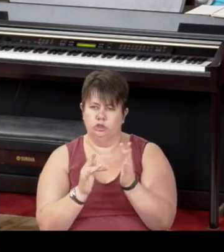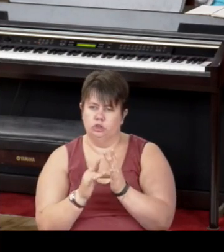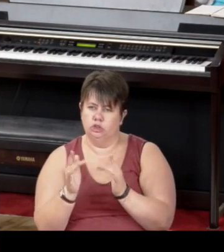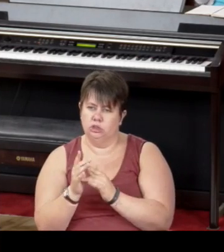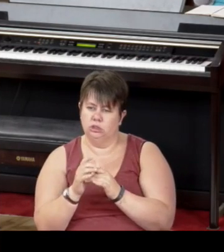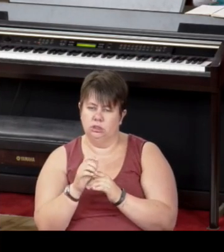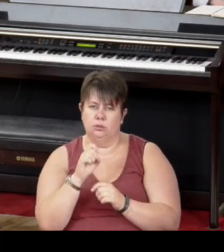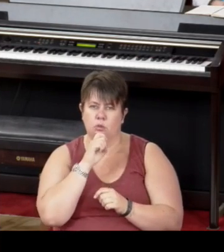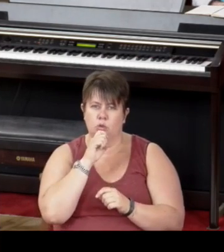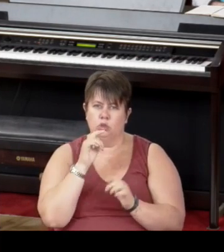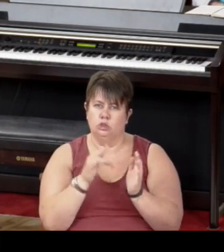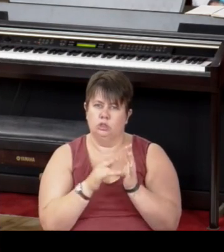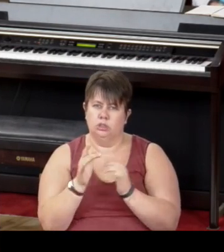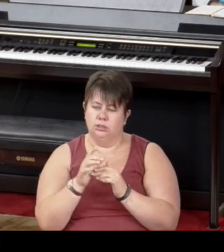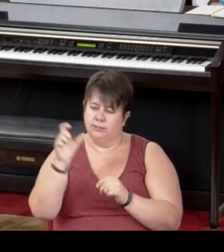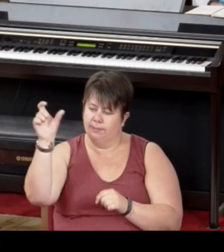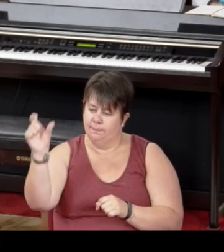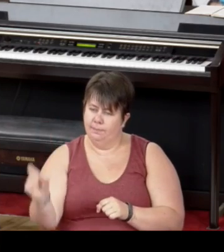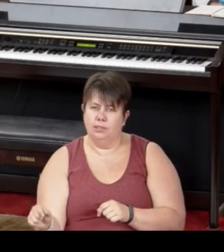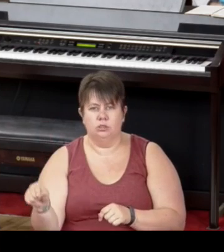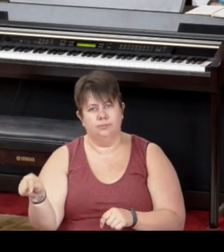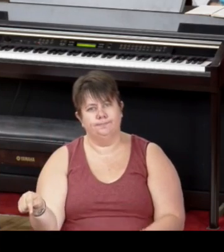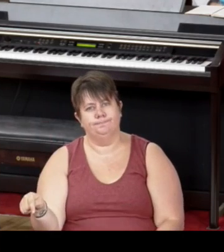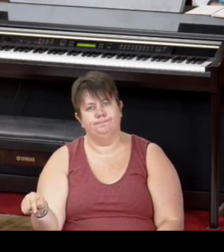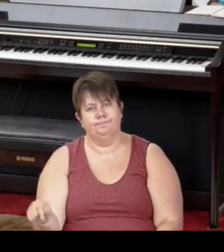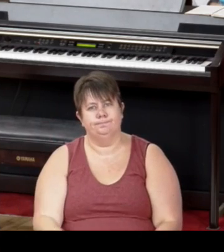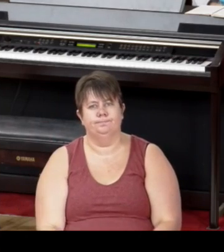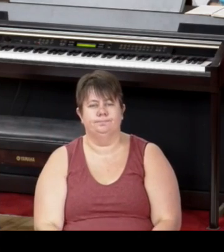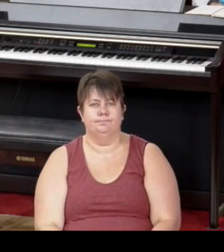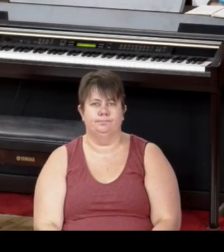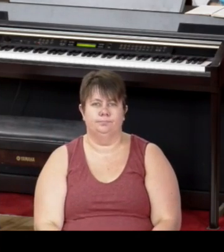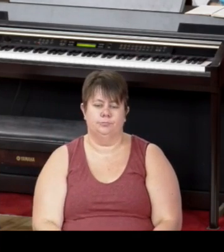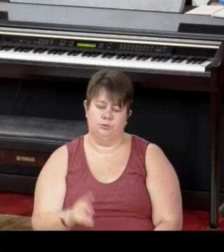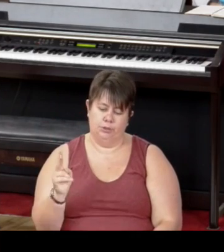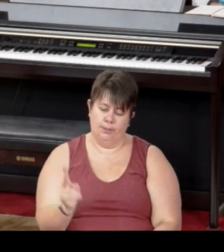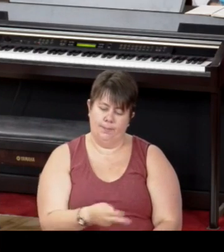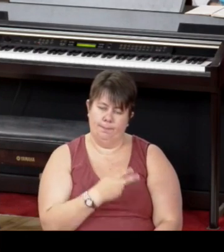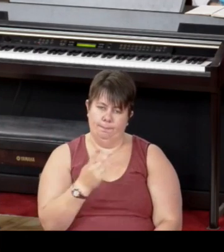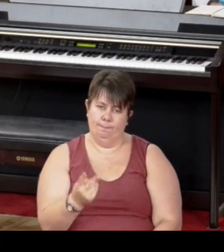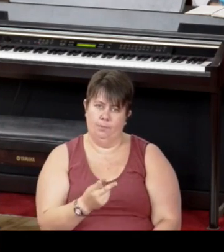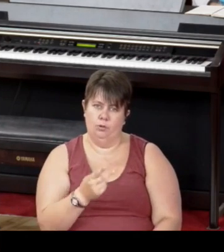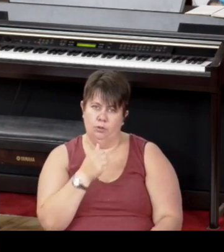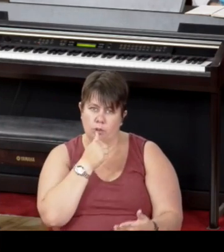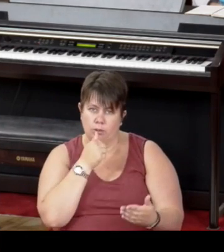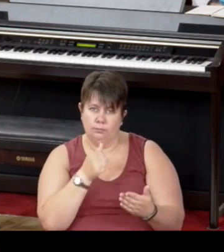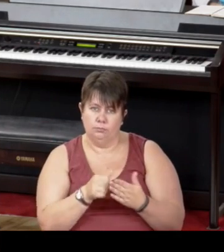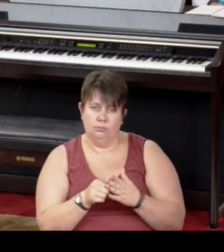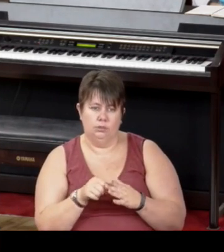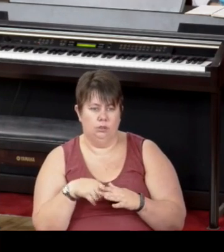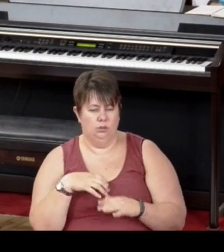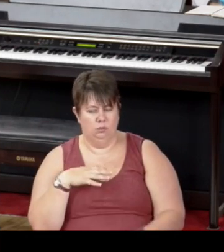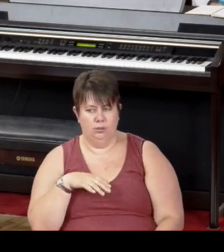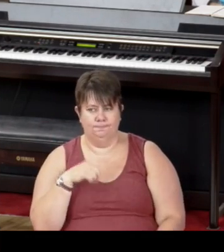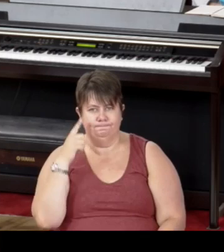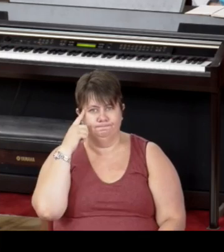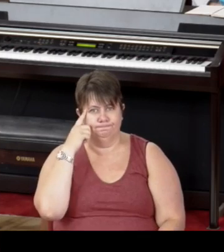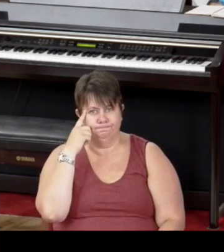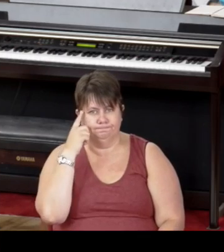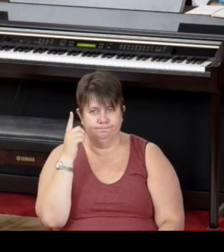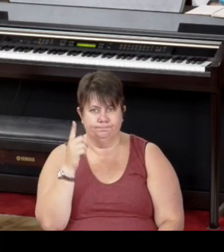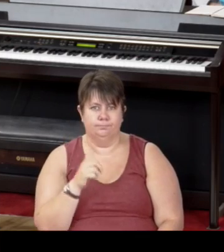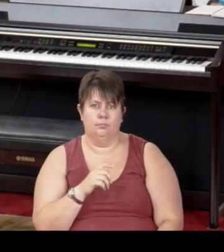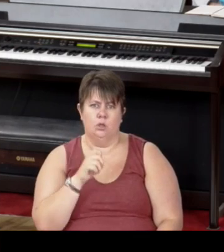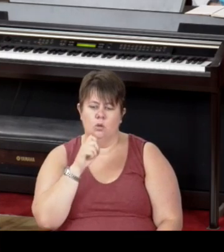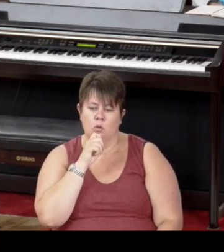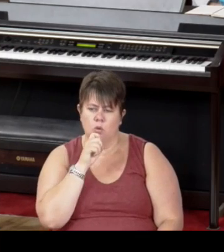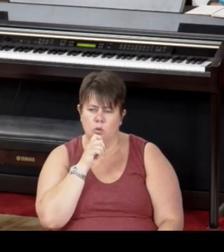and who he is? And so of both letters to the churches, we're going to be asking that question, who